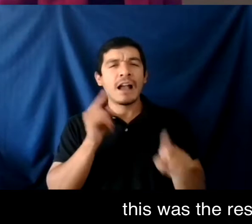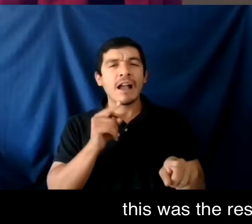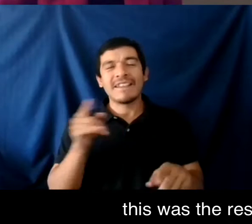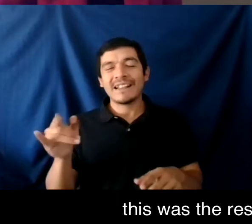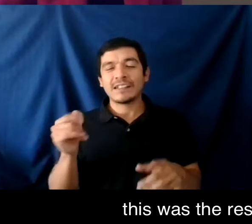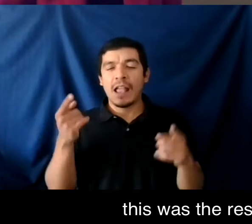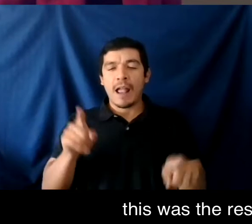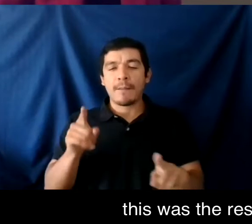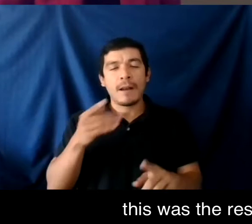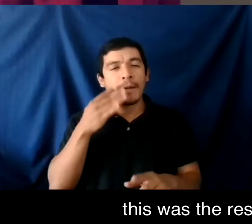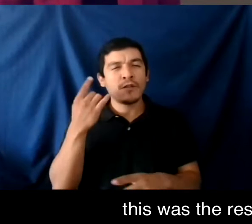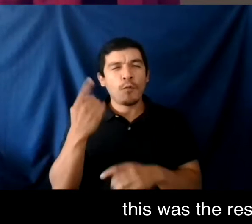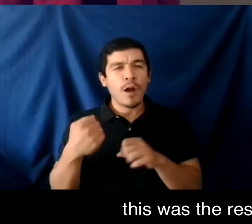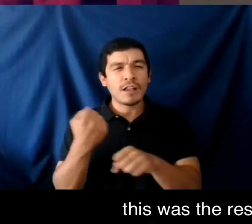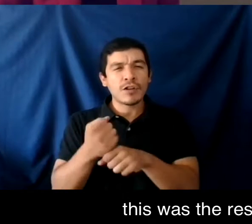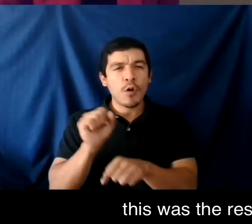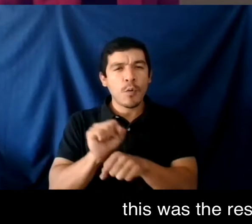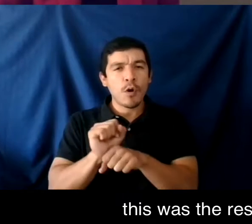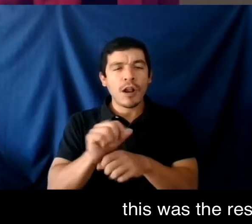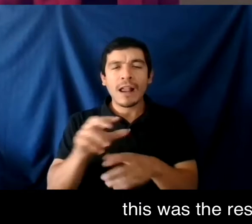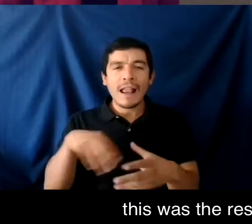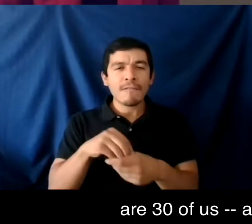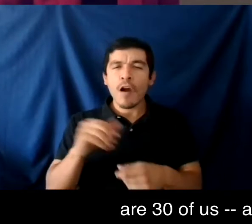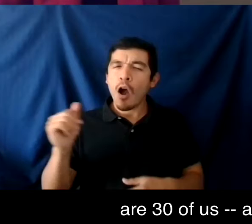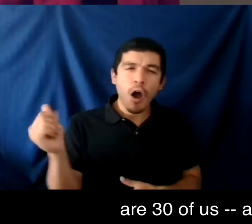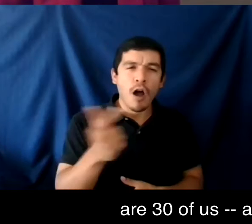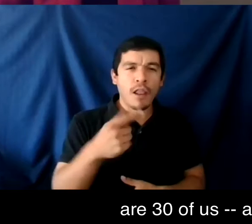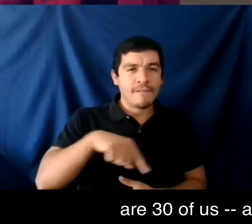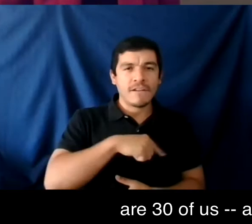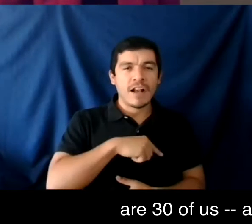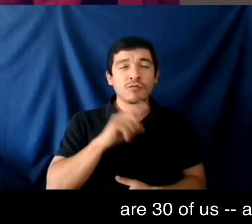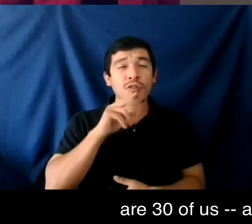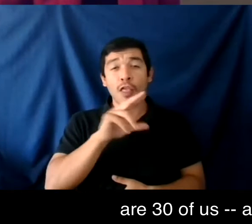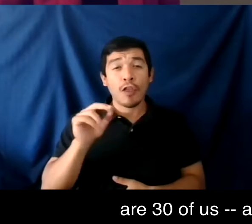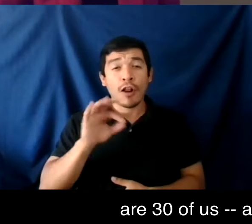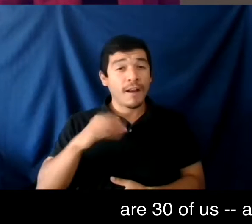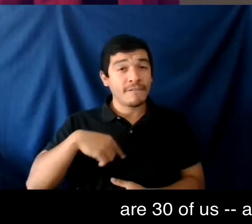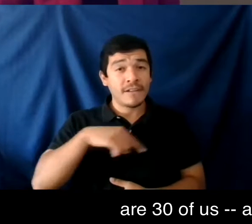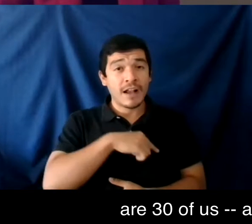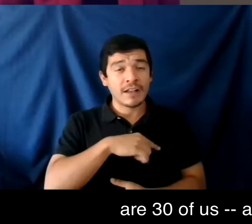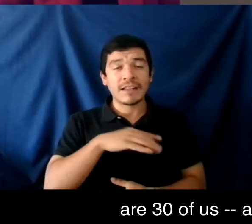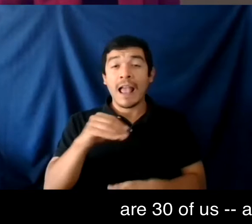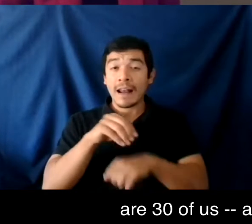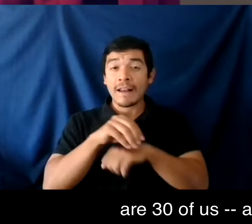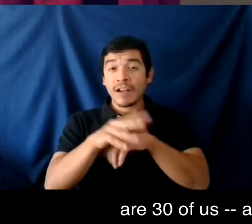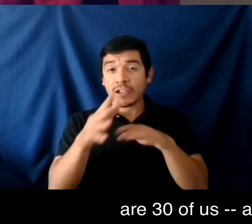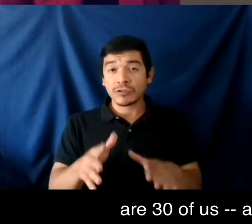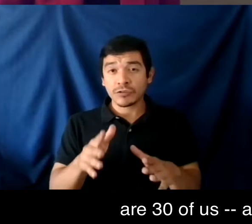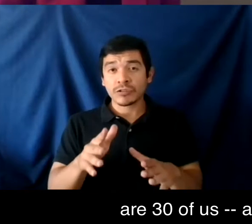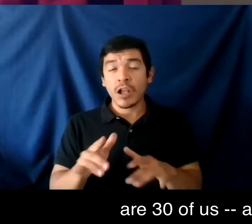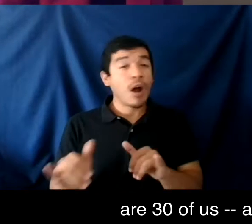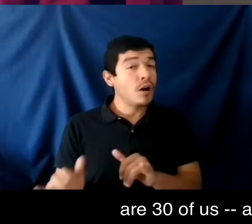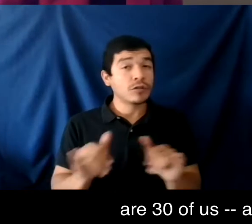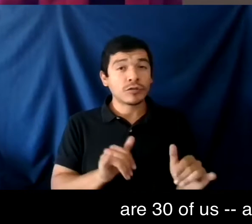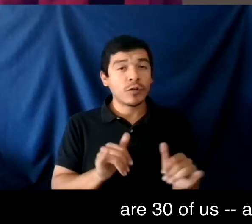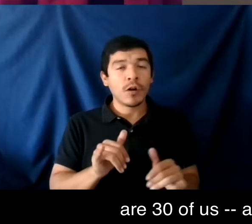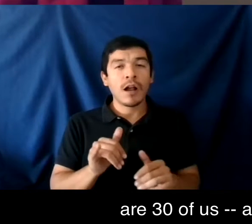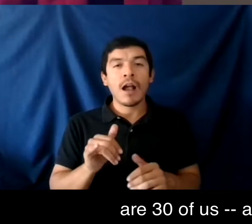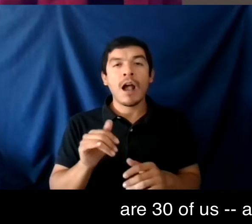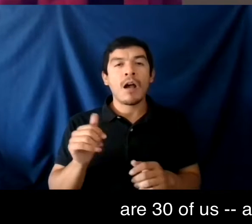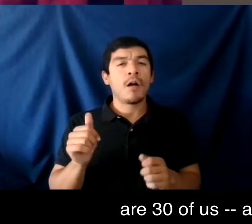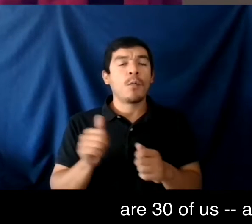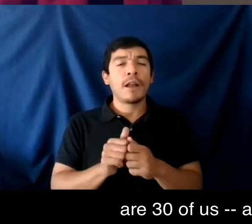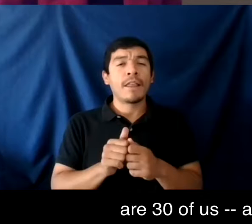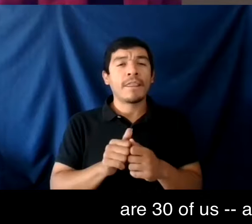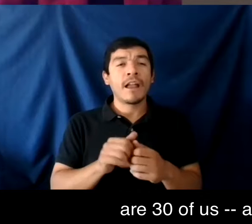work involving every member of our board of directors, there are 30 of us, and board of advisors, as well as input from a number